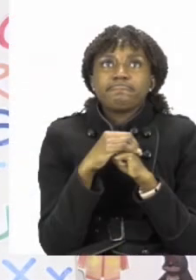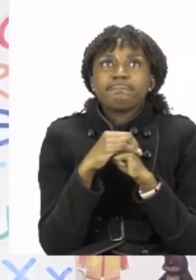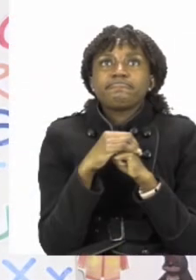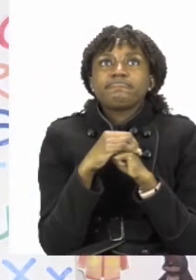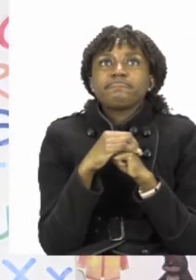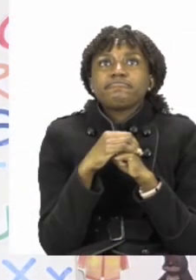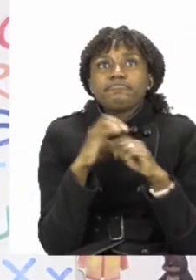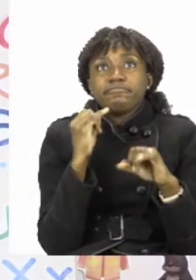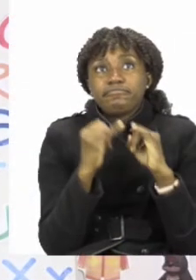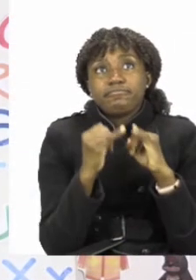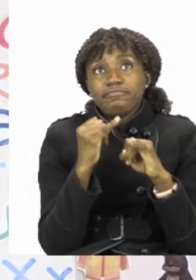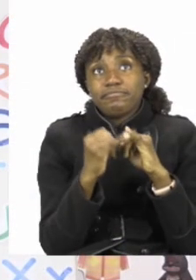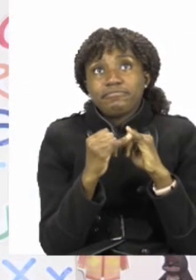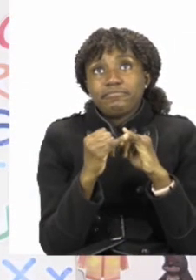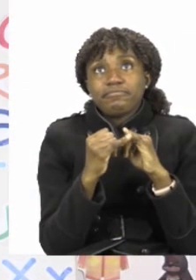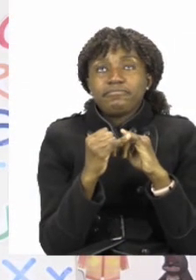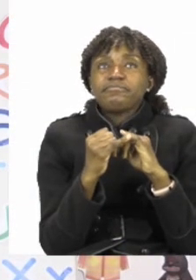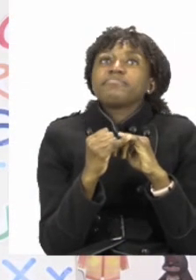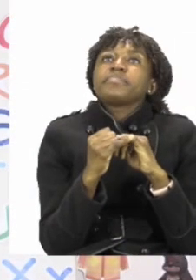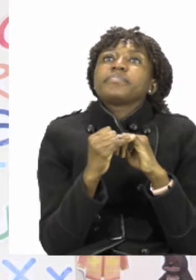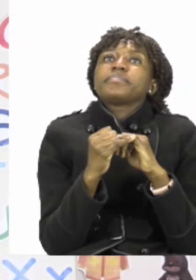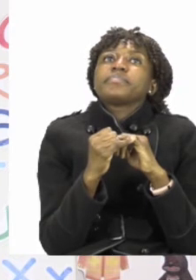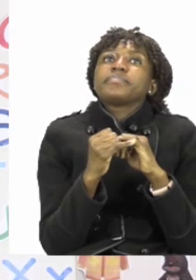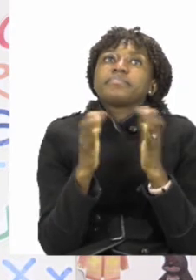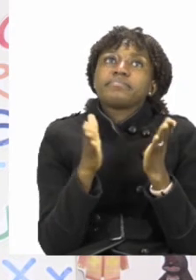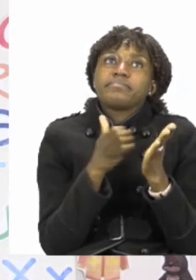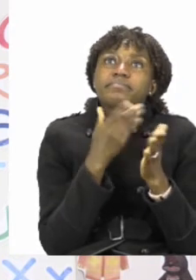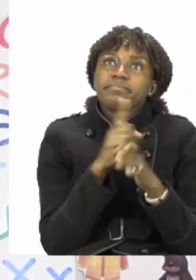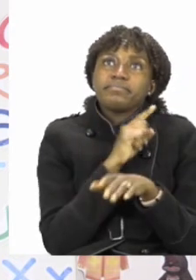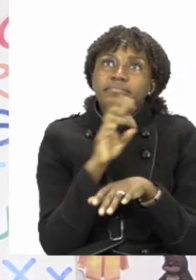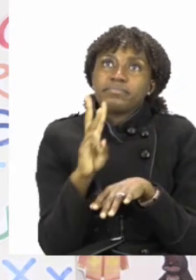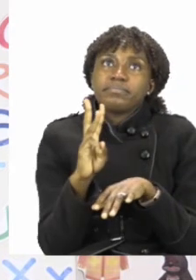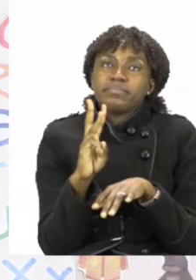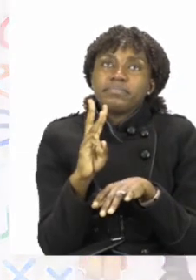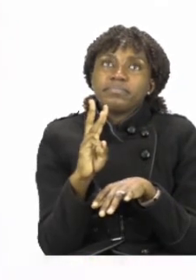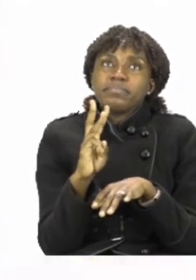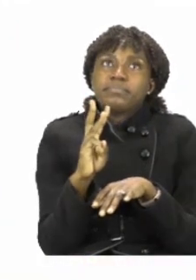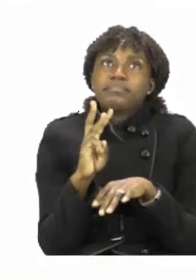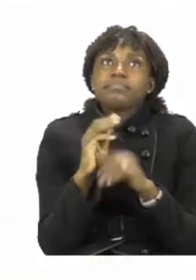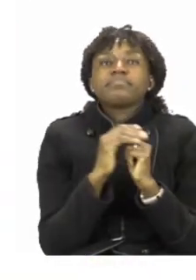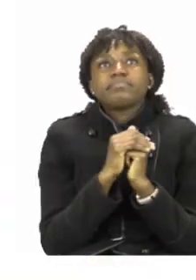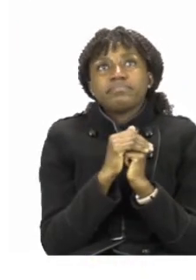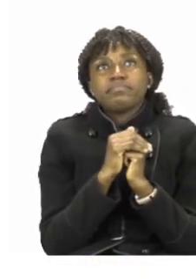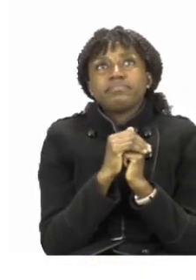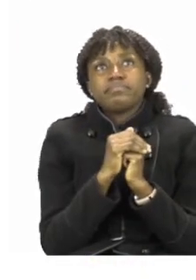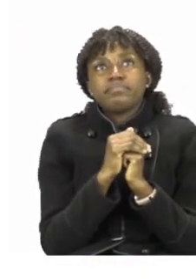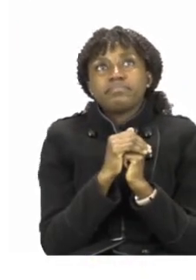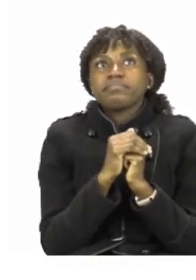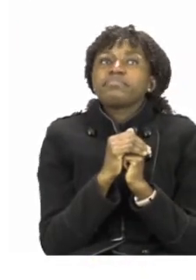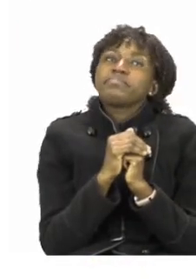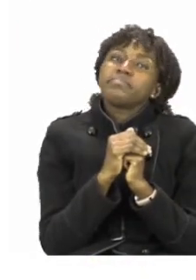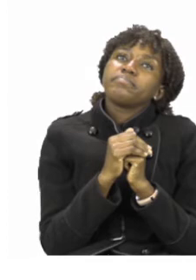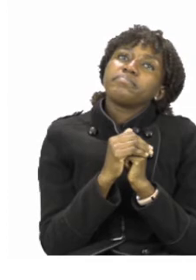For the last part of our lesson today, boys and girls, let's all go to page 13. On page 13,